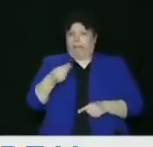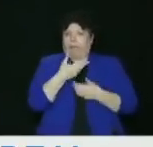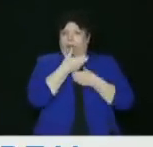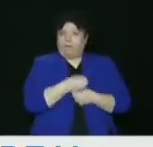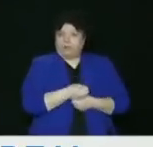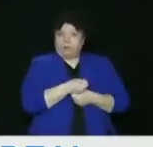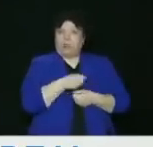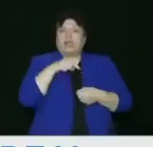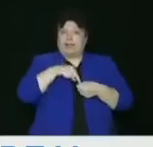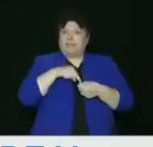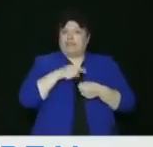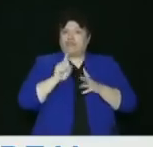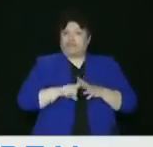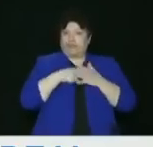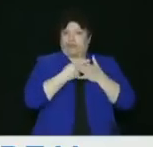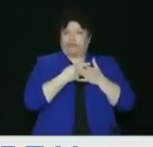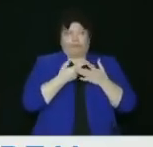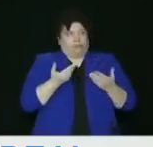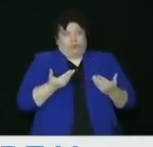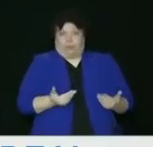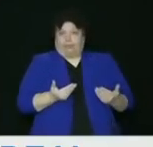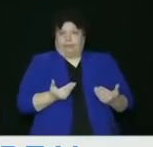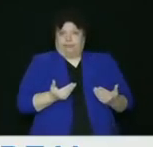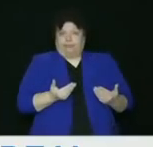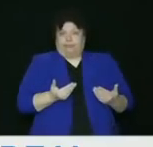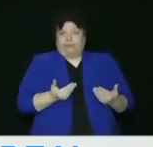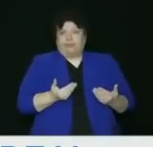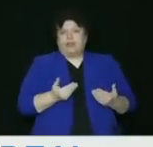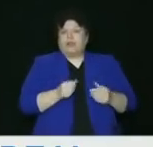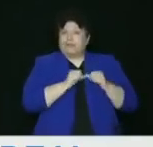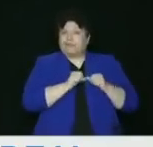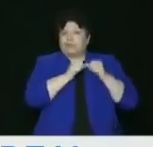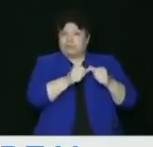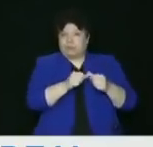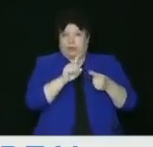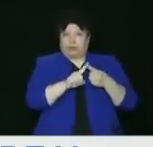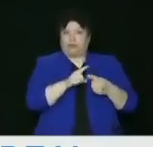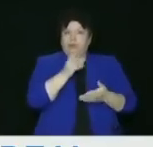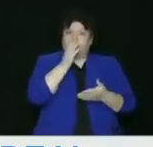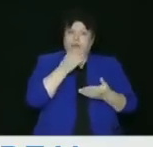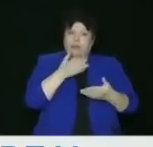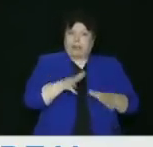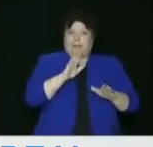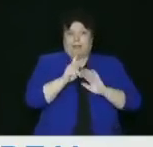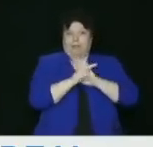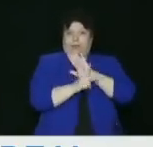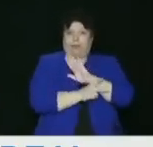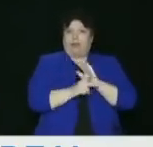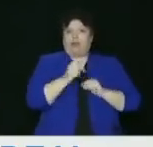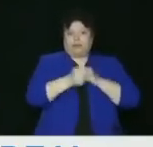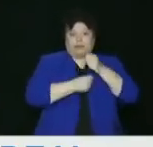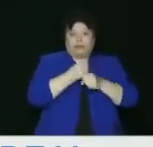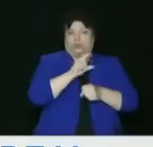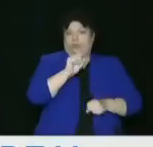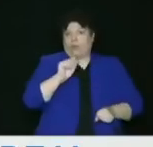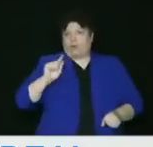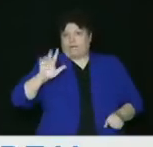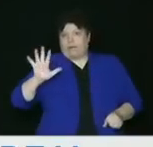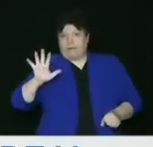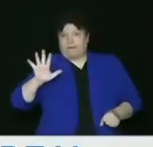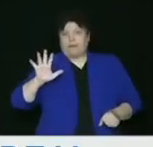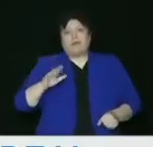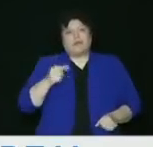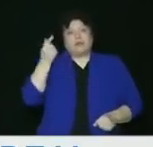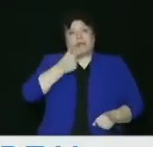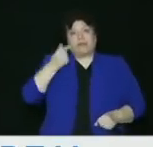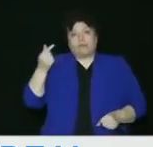begins now and will last until the end of this parliament in 2025. Thus, the government will